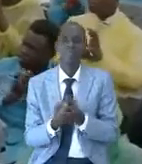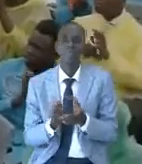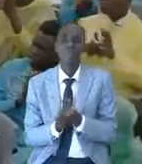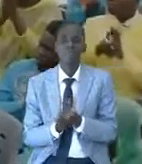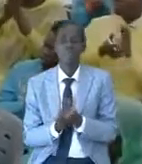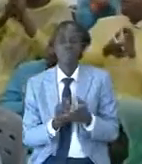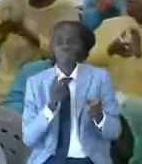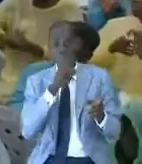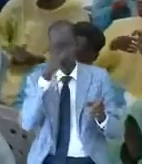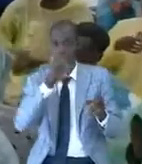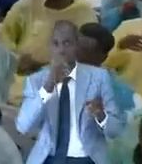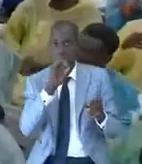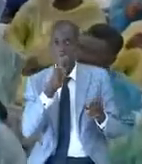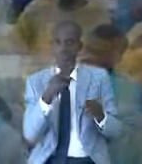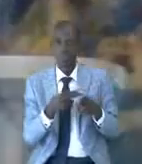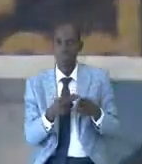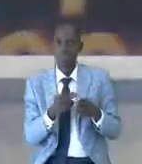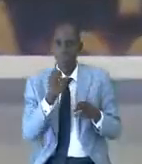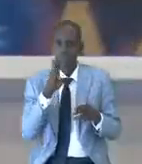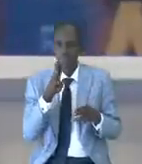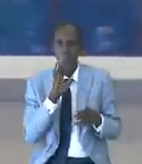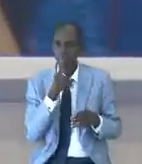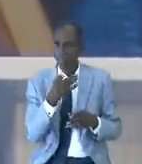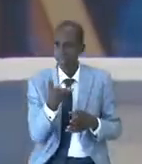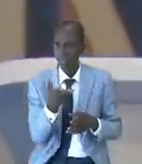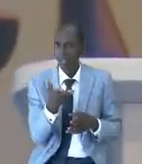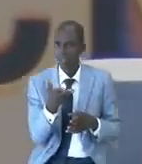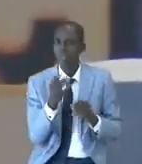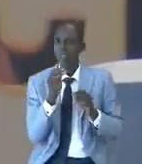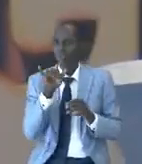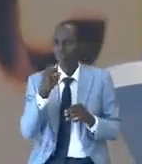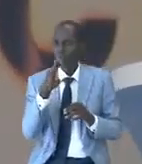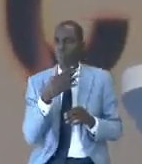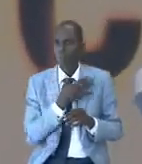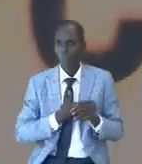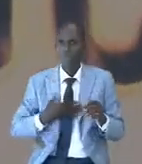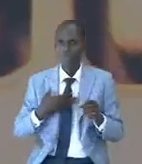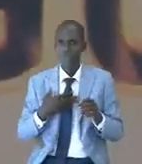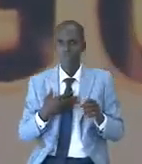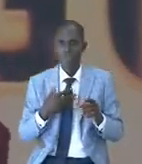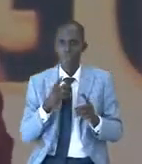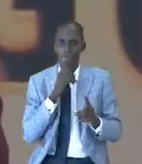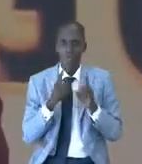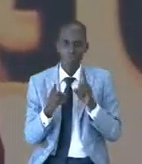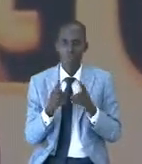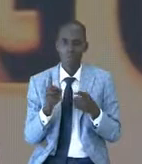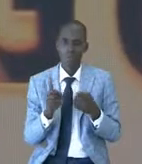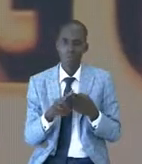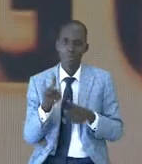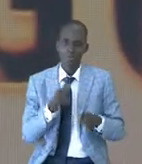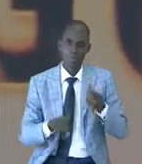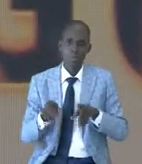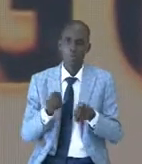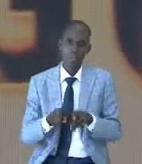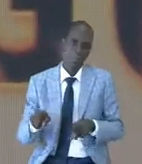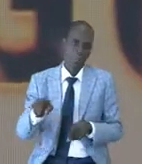Joe, thank you. God bless you. Joe, are you there? Can you talk to people like you